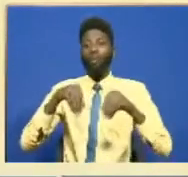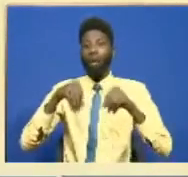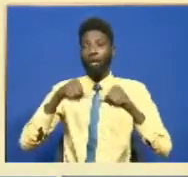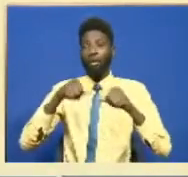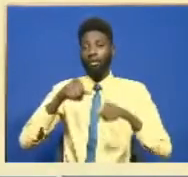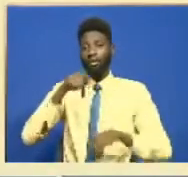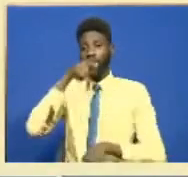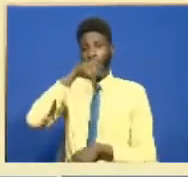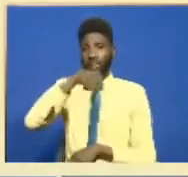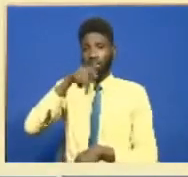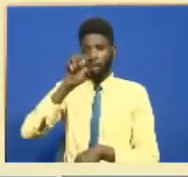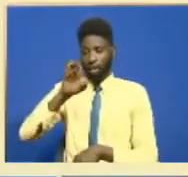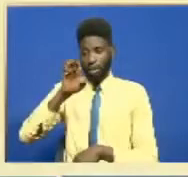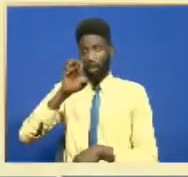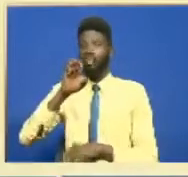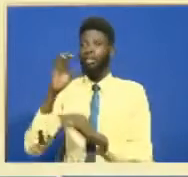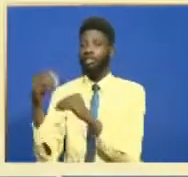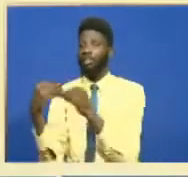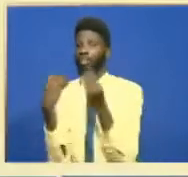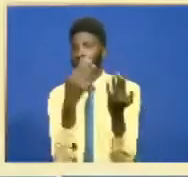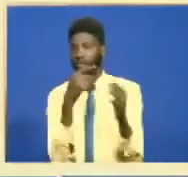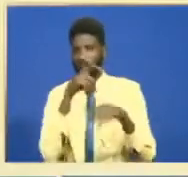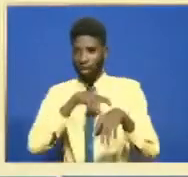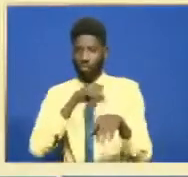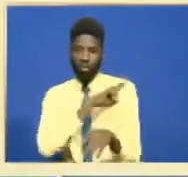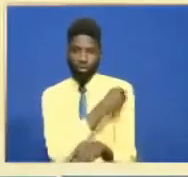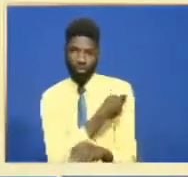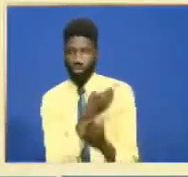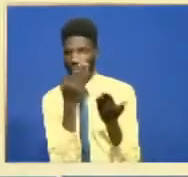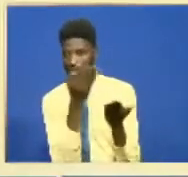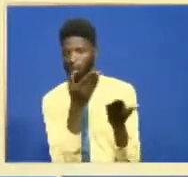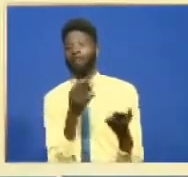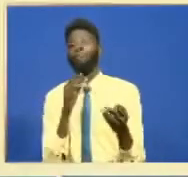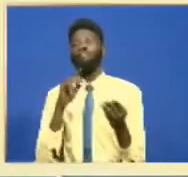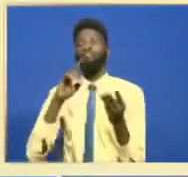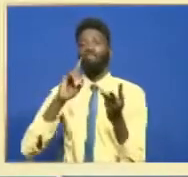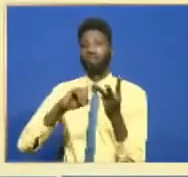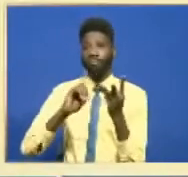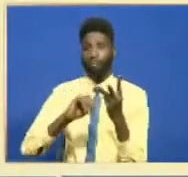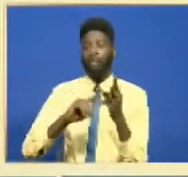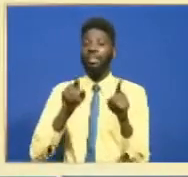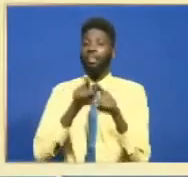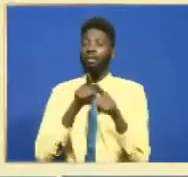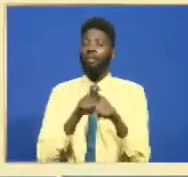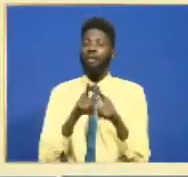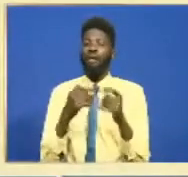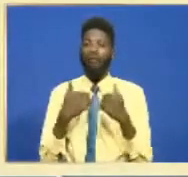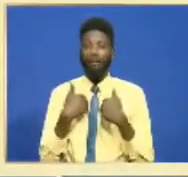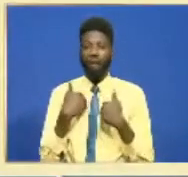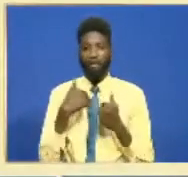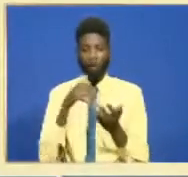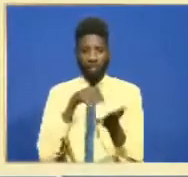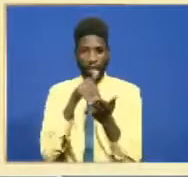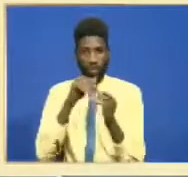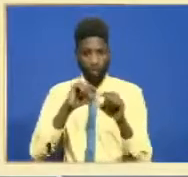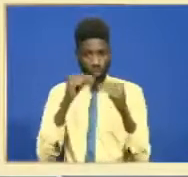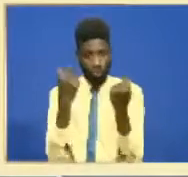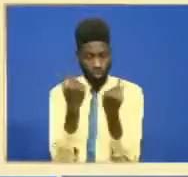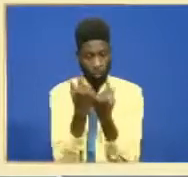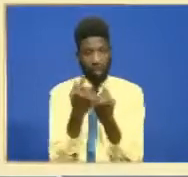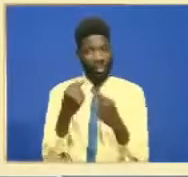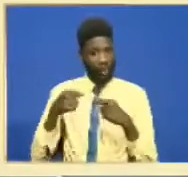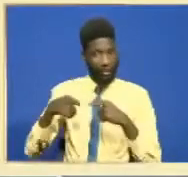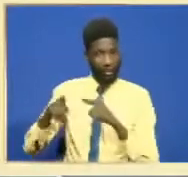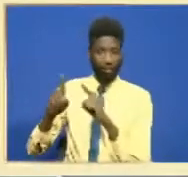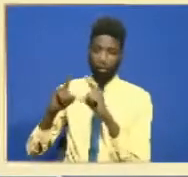PPEs that they're being provided for in the hospitals. And then again, there is the issue of the vulnerable group, which they say